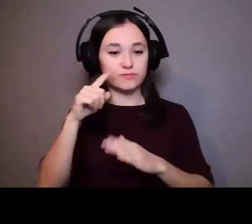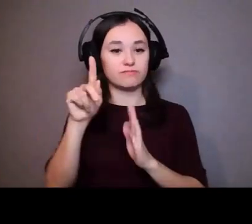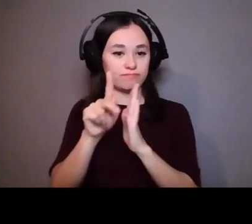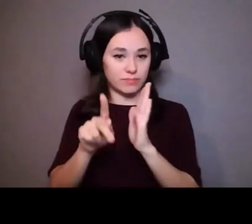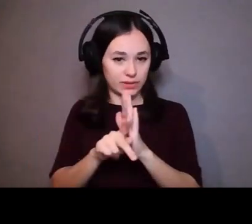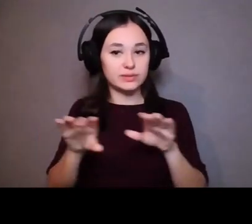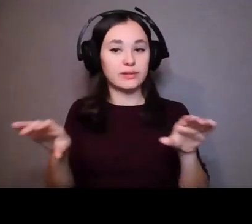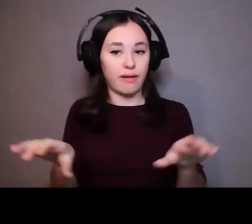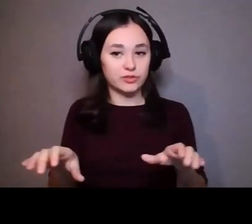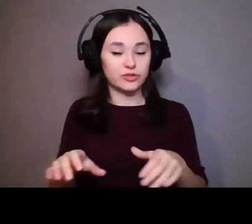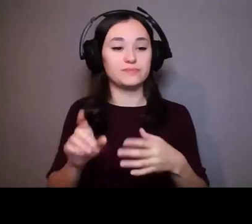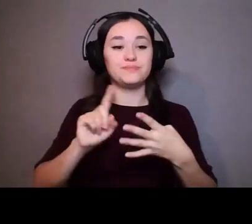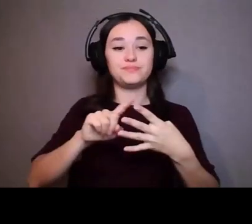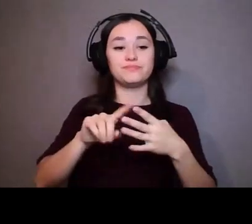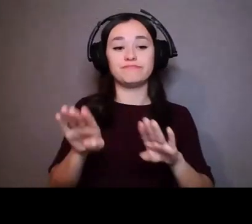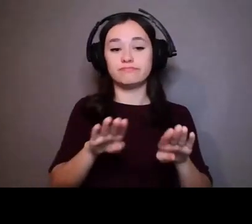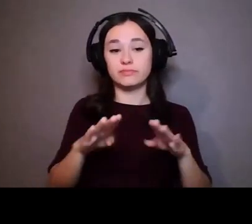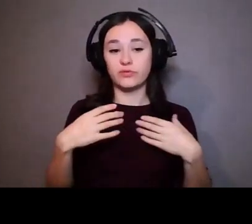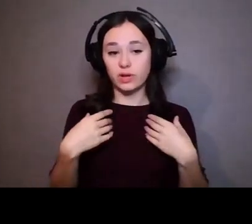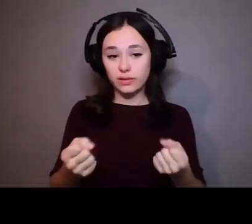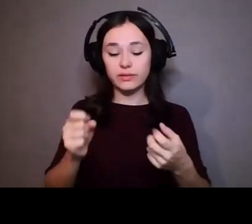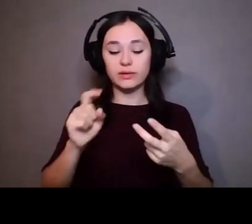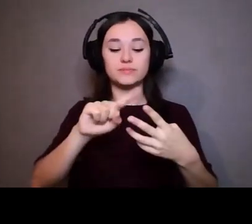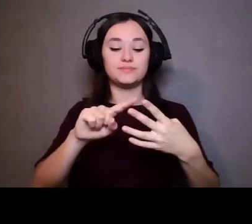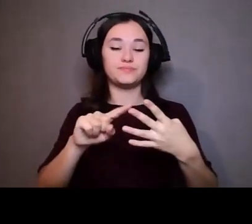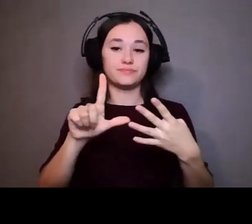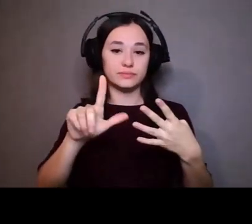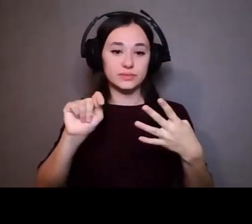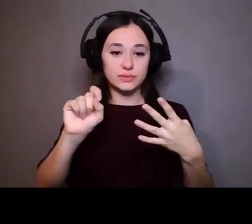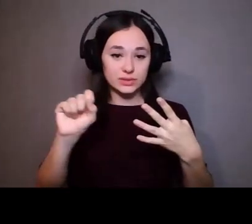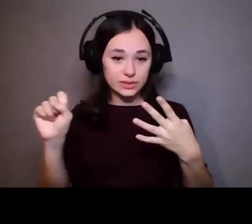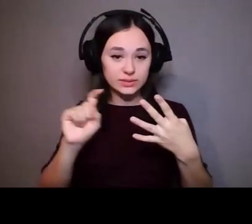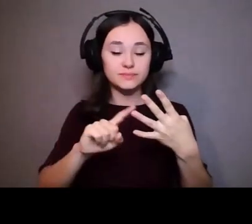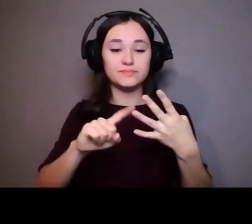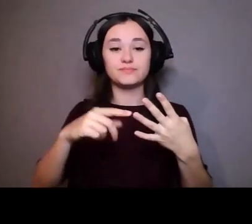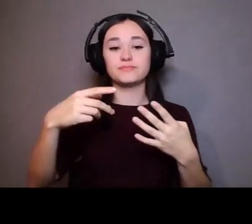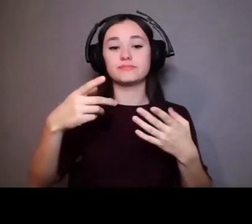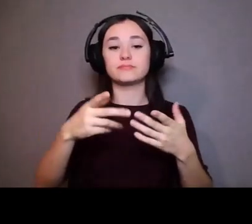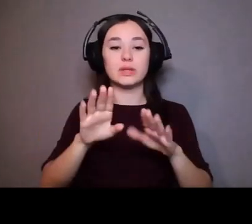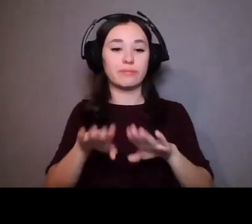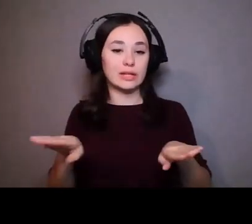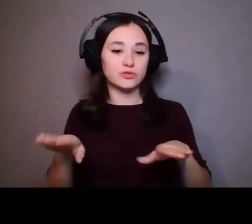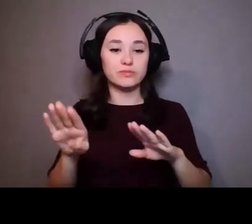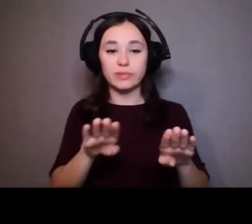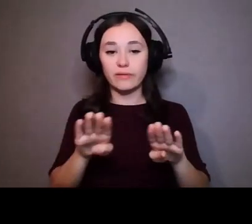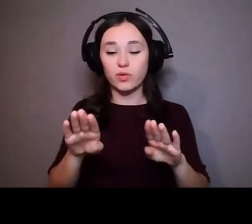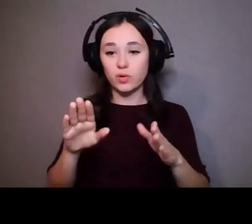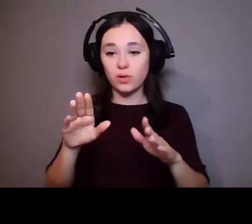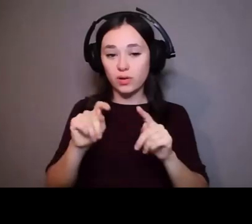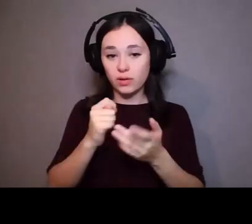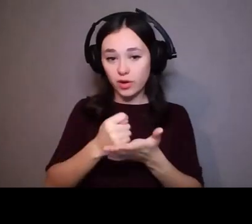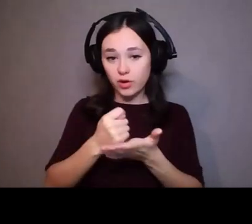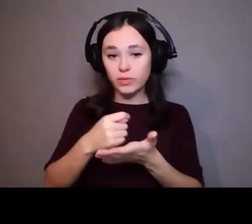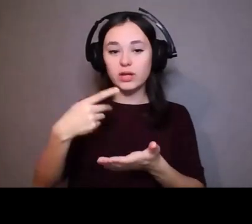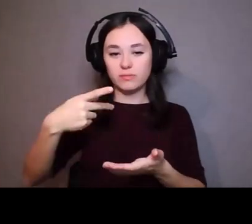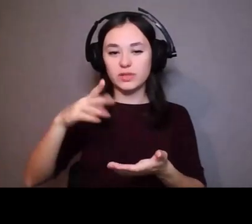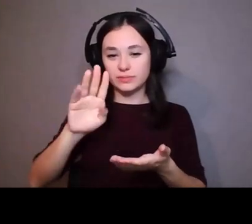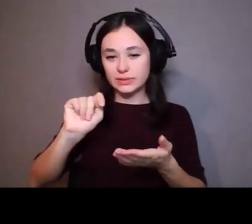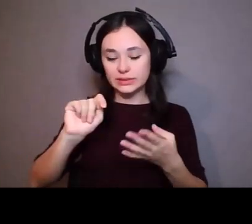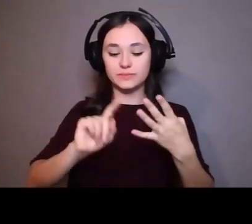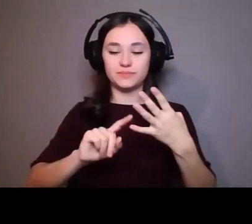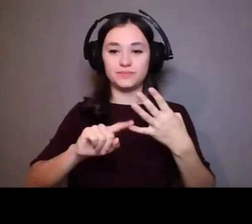The first was behavioral health, the second LTSS, the third pediatric behavioral therapy, and the fourth pharmacy